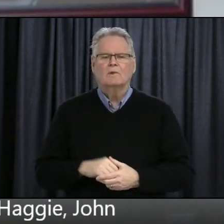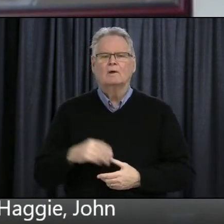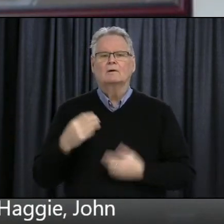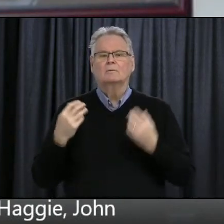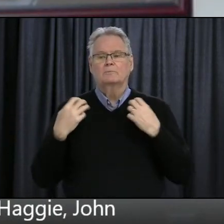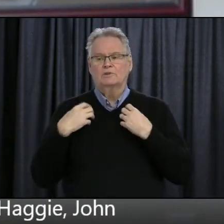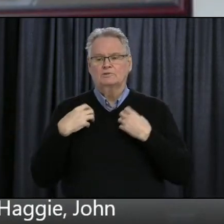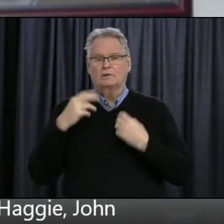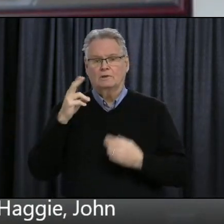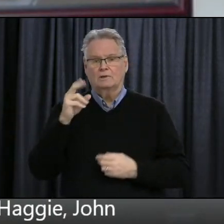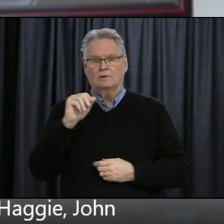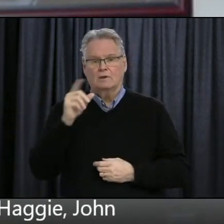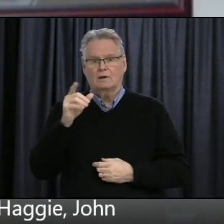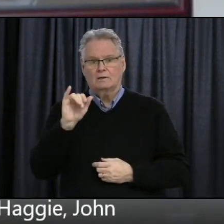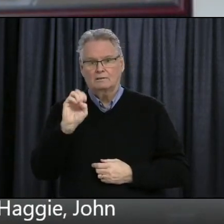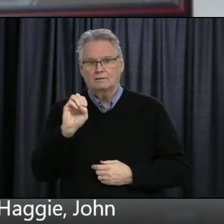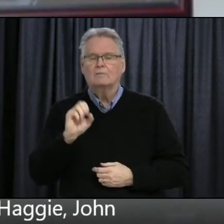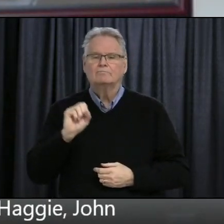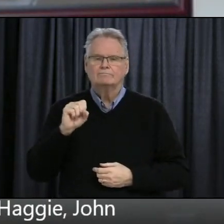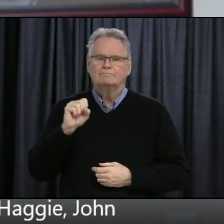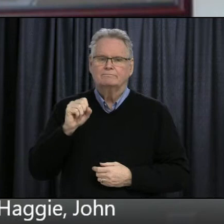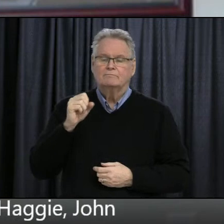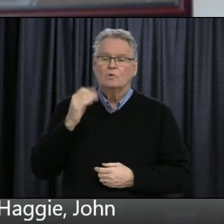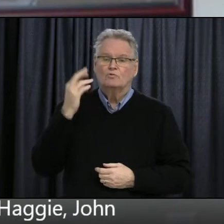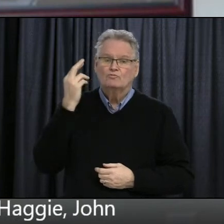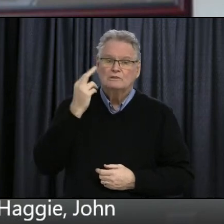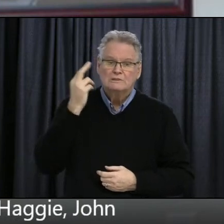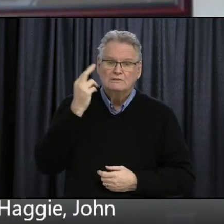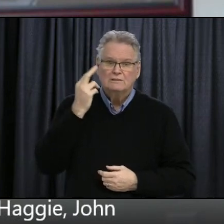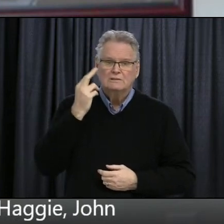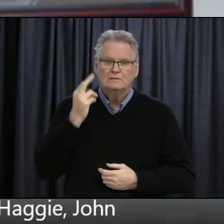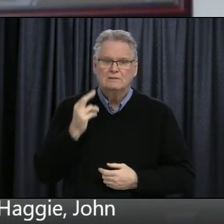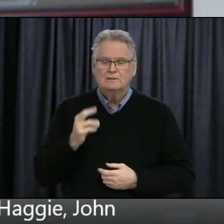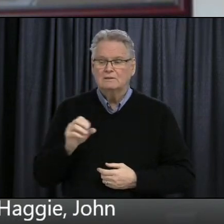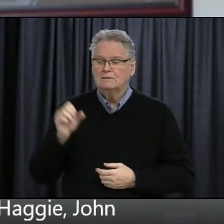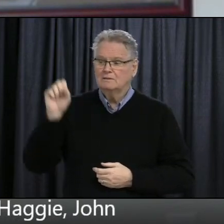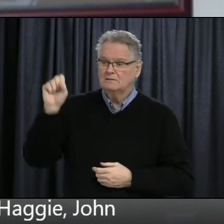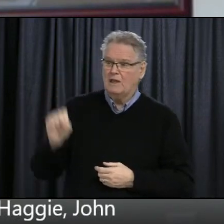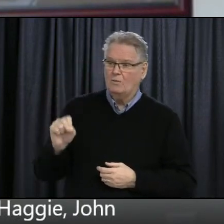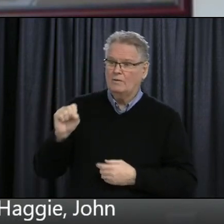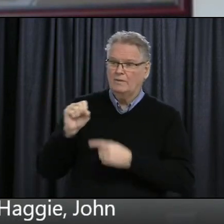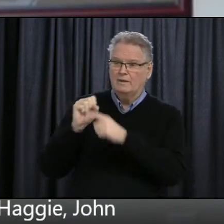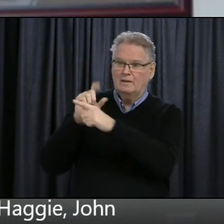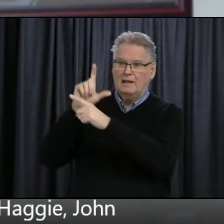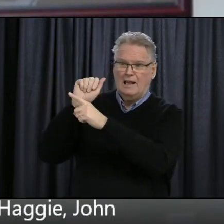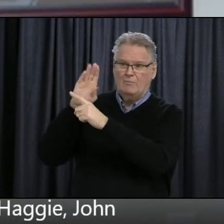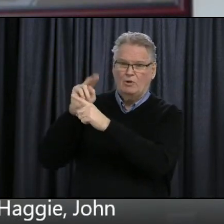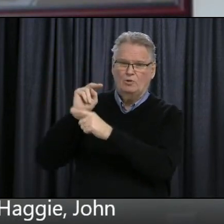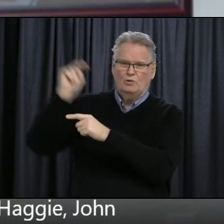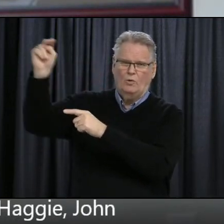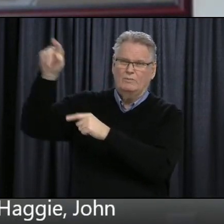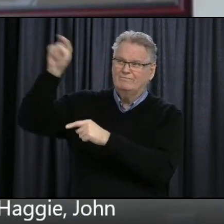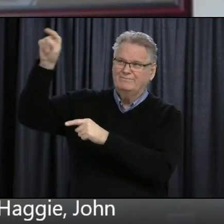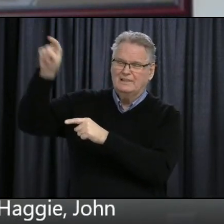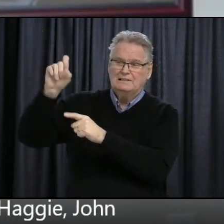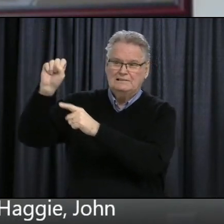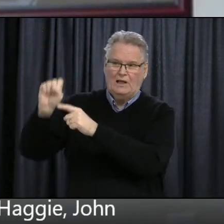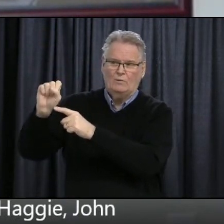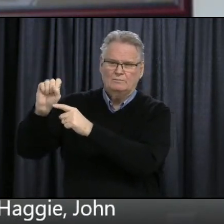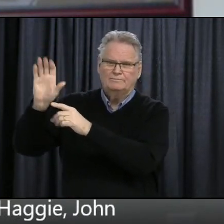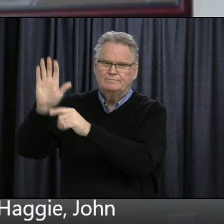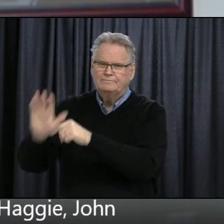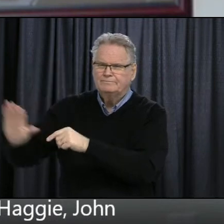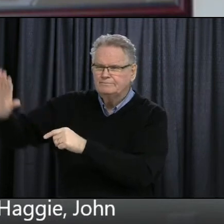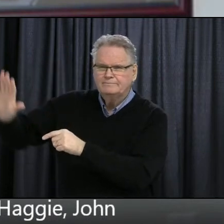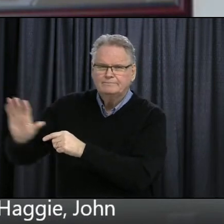fly-in or who have limited capacities in terms of healthcare services and clinics were always prioritized. And because of